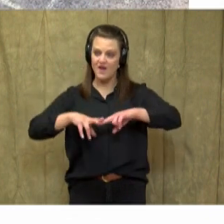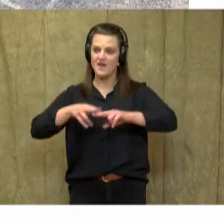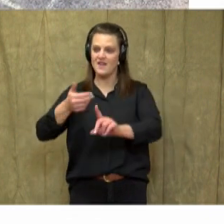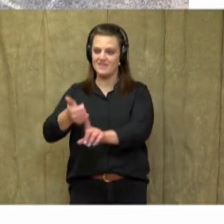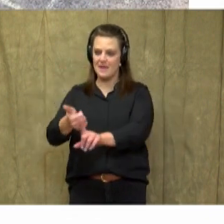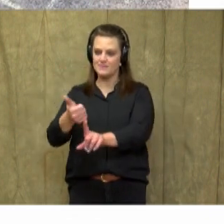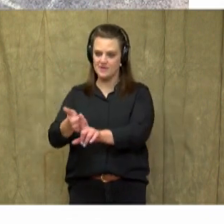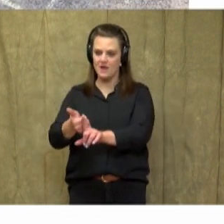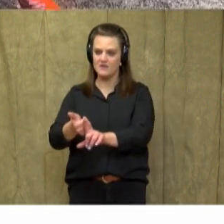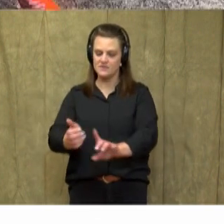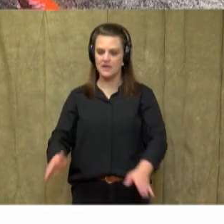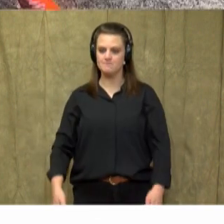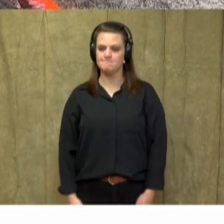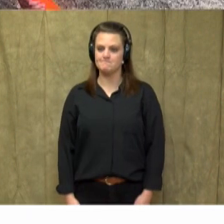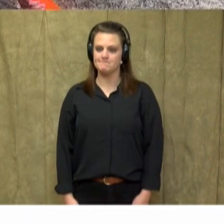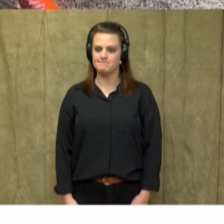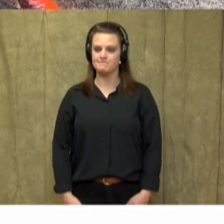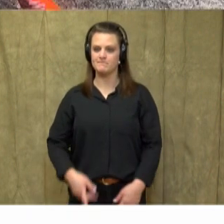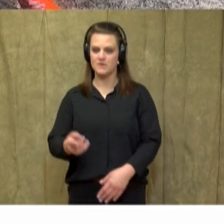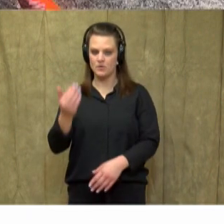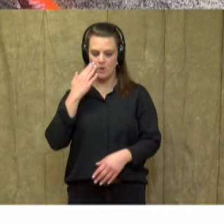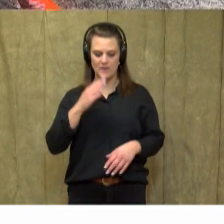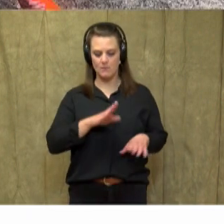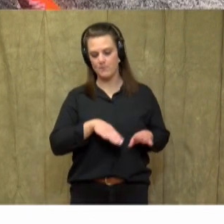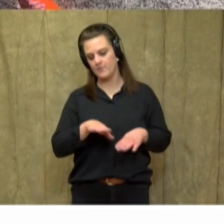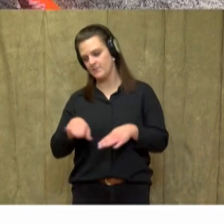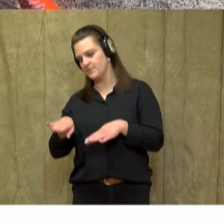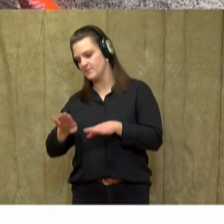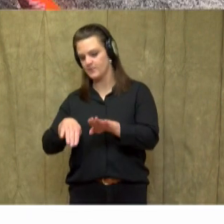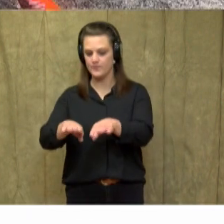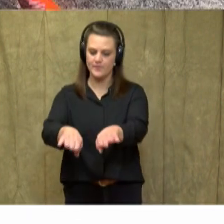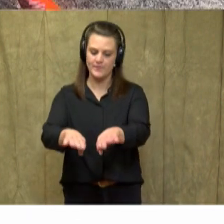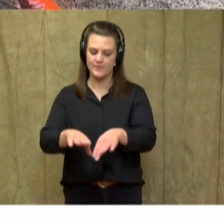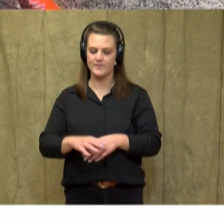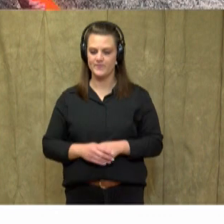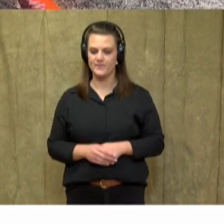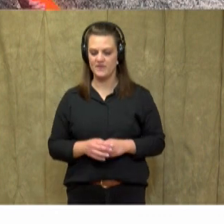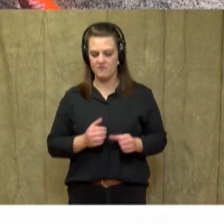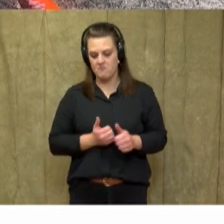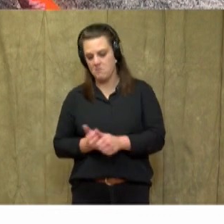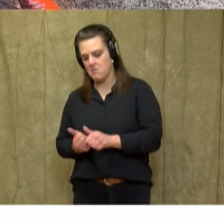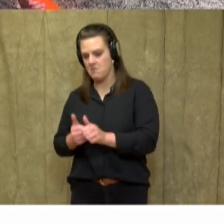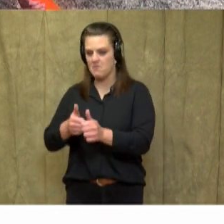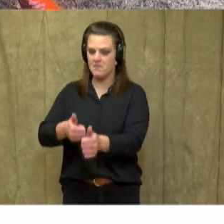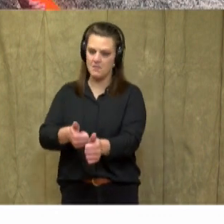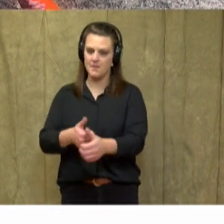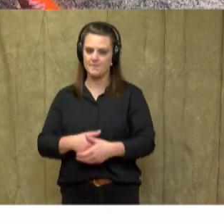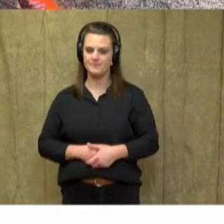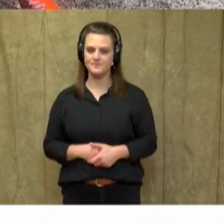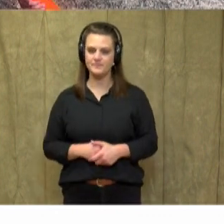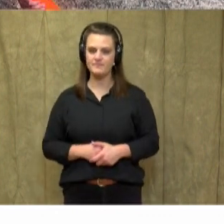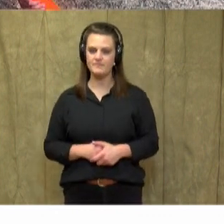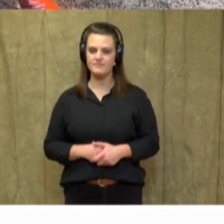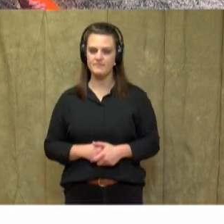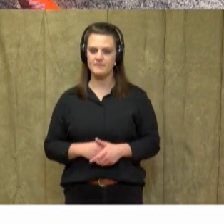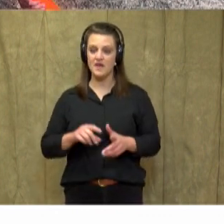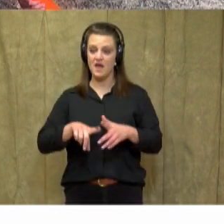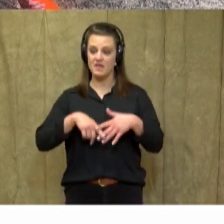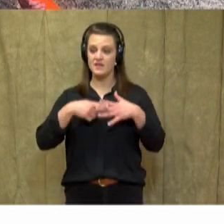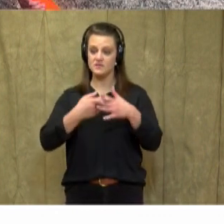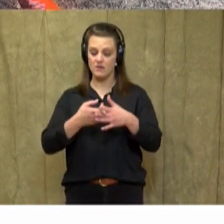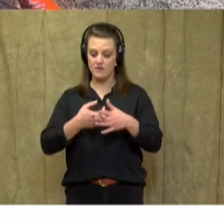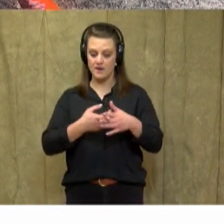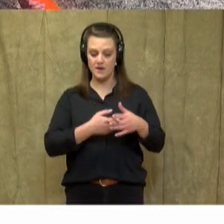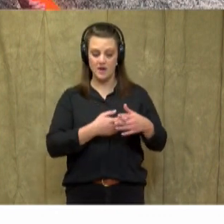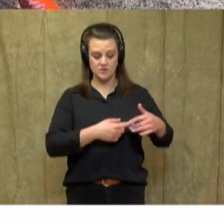themselves. They actually did the work too. They walked along the x-axis, they started going